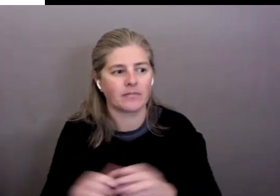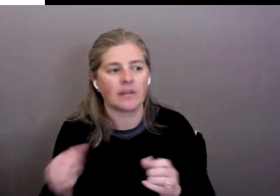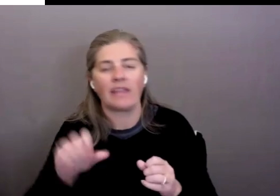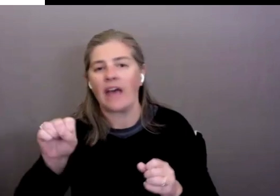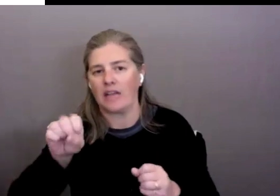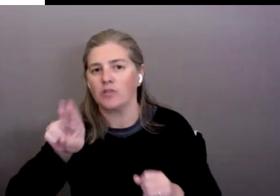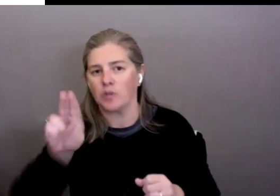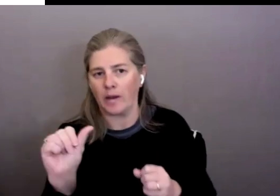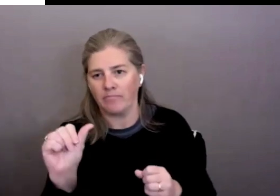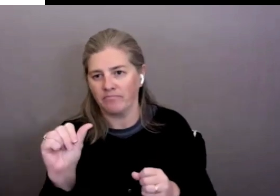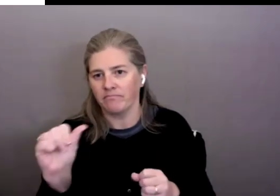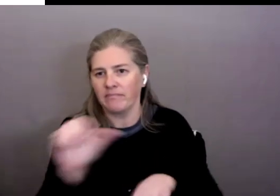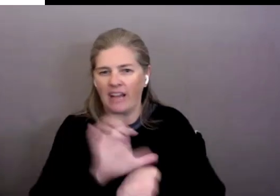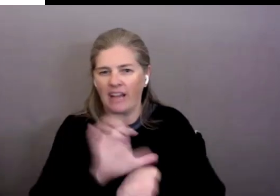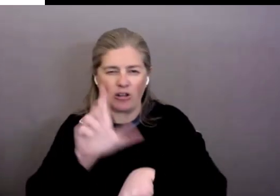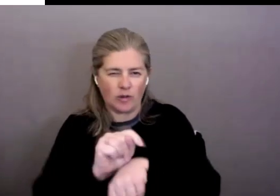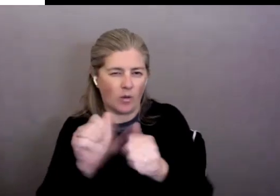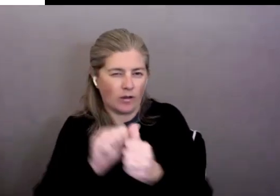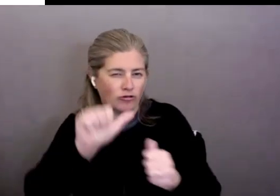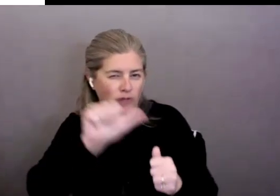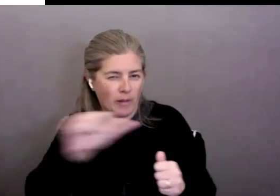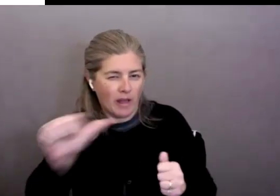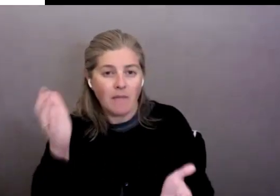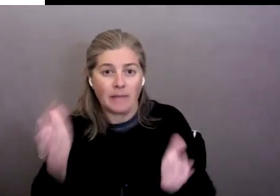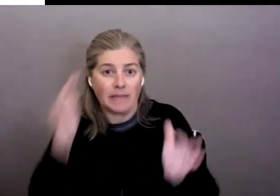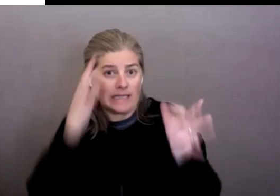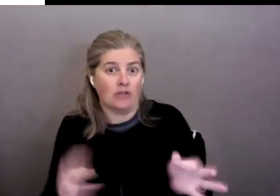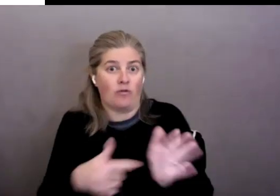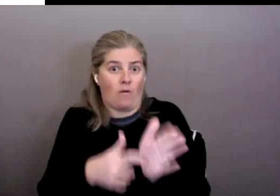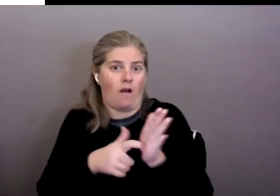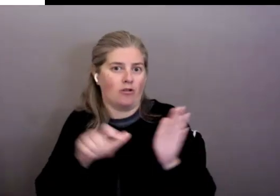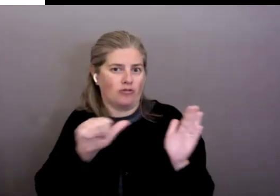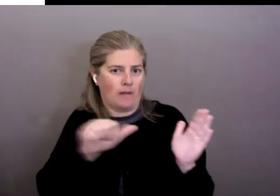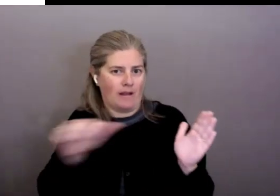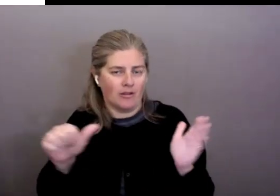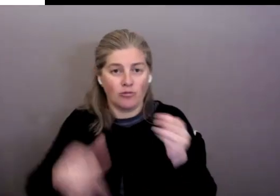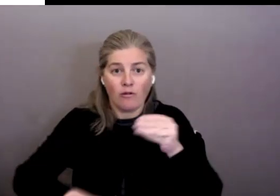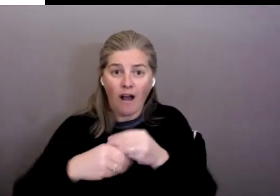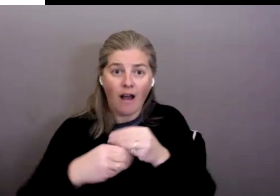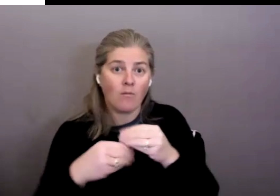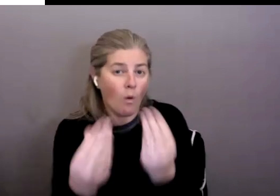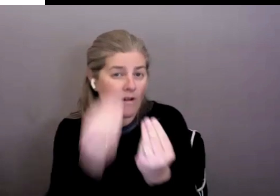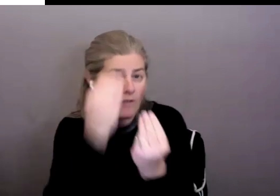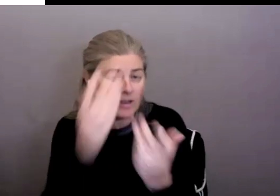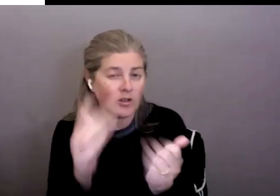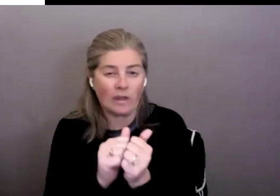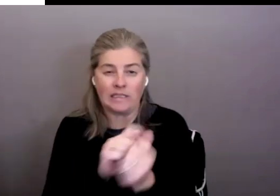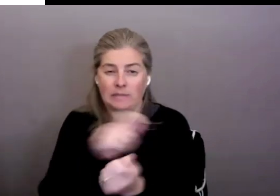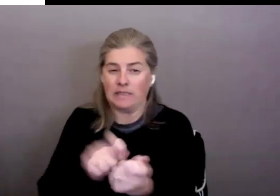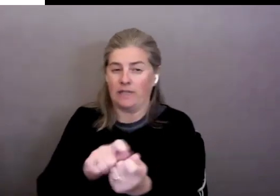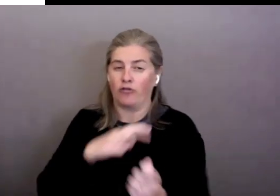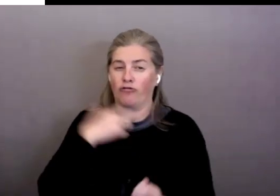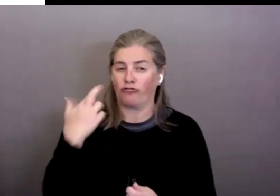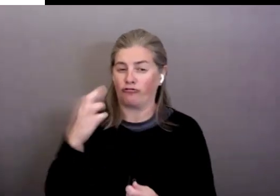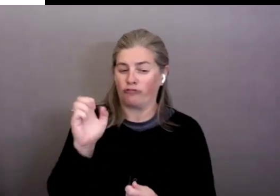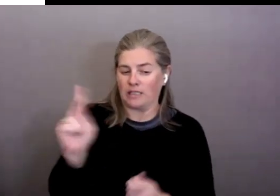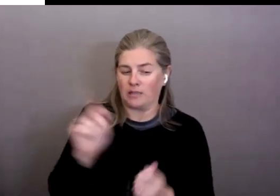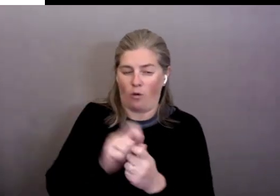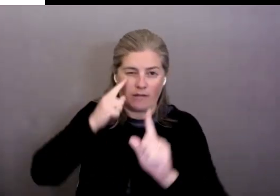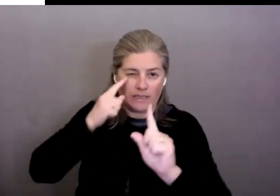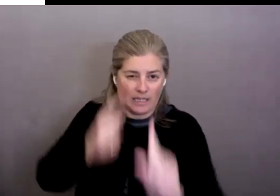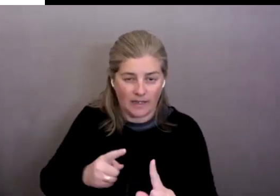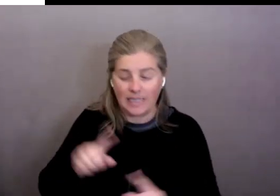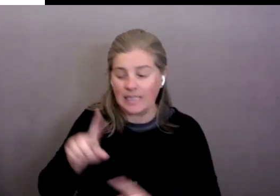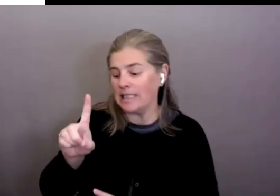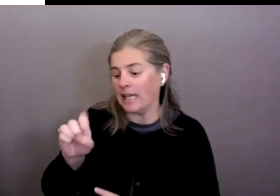SUA, in consultation with AAAs, might decide to require AAAs to provide additional information when specific risks are identified. The SUA